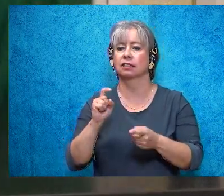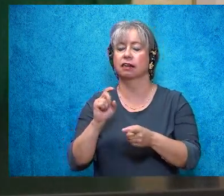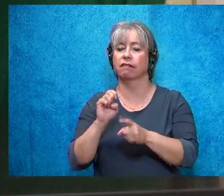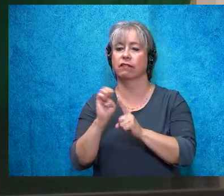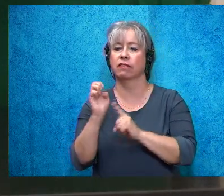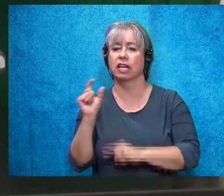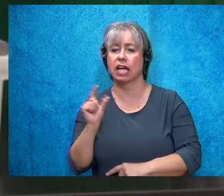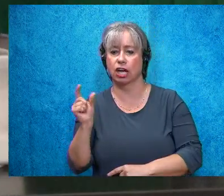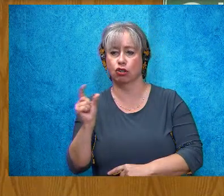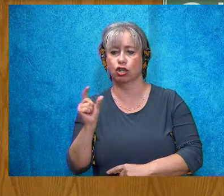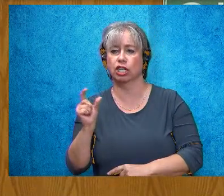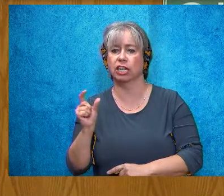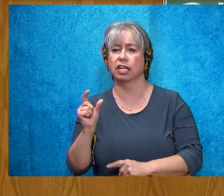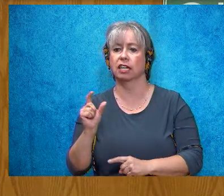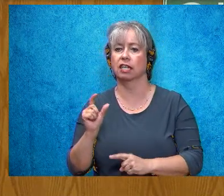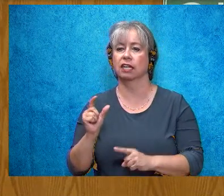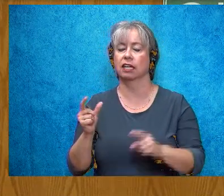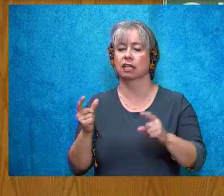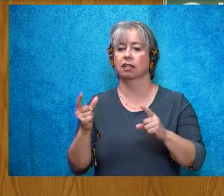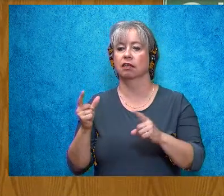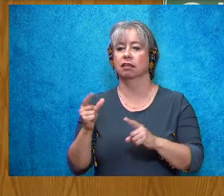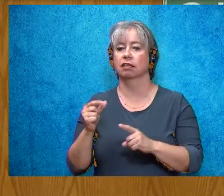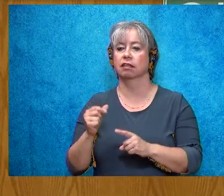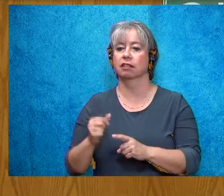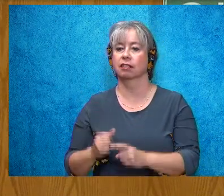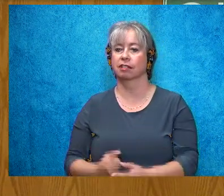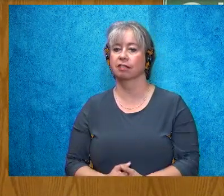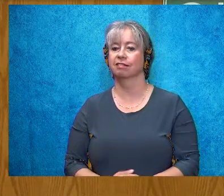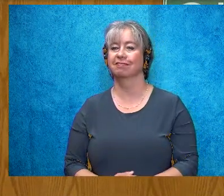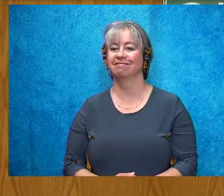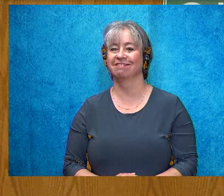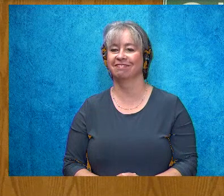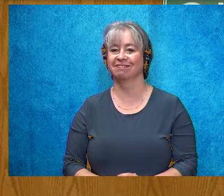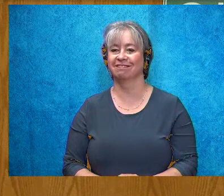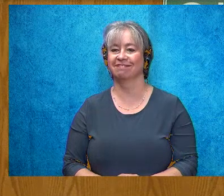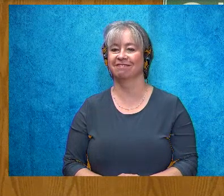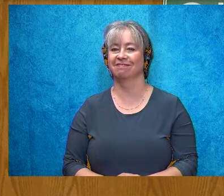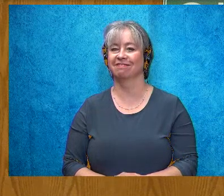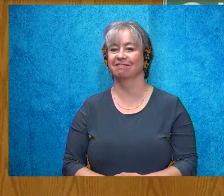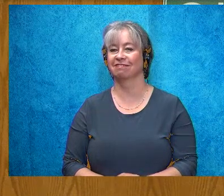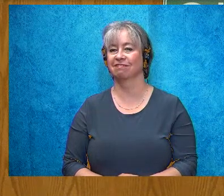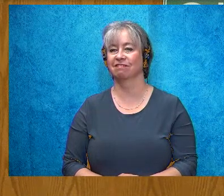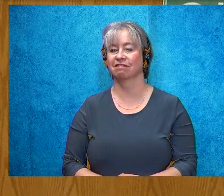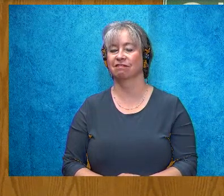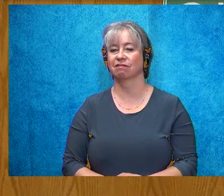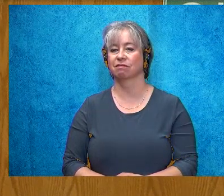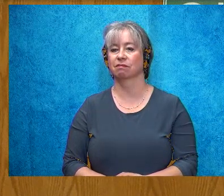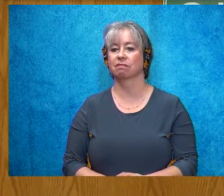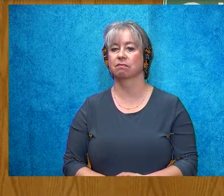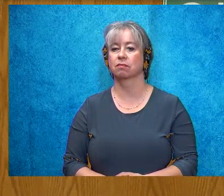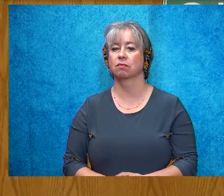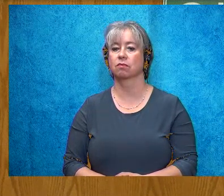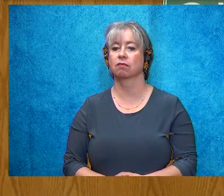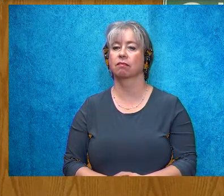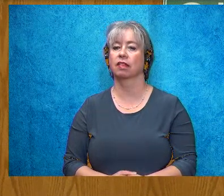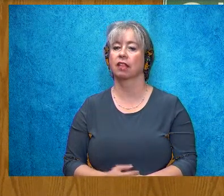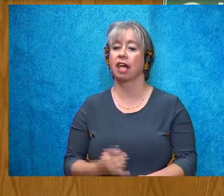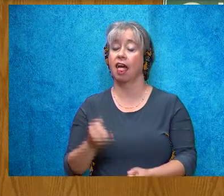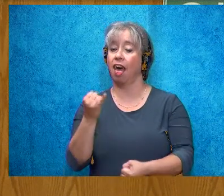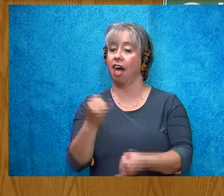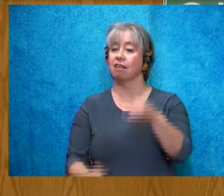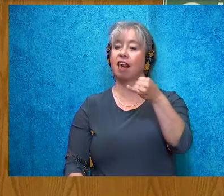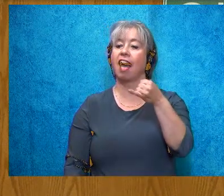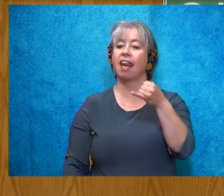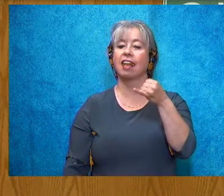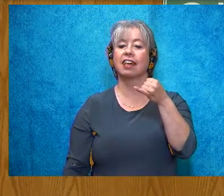So getting back to our PowerPoint, lastly, a potential energy that was